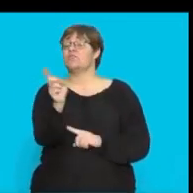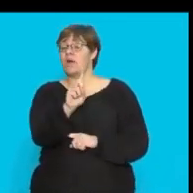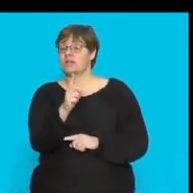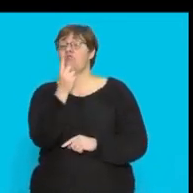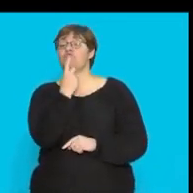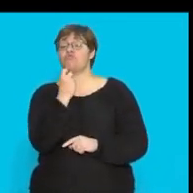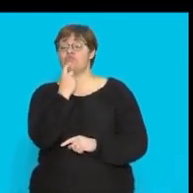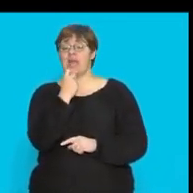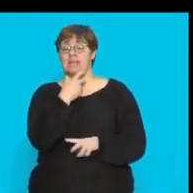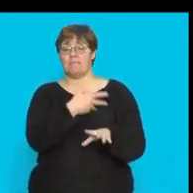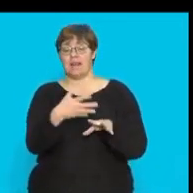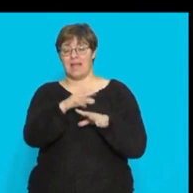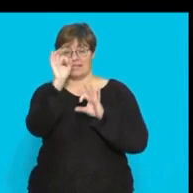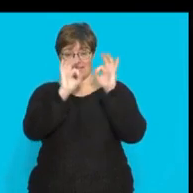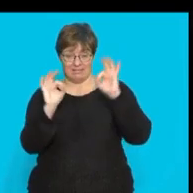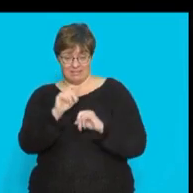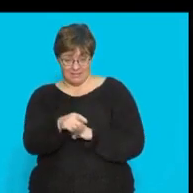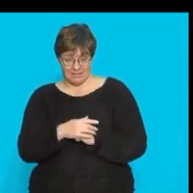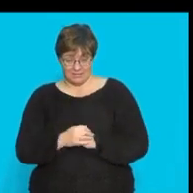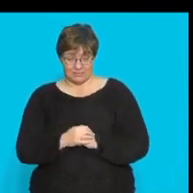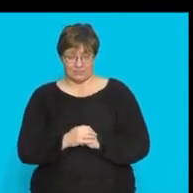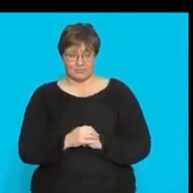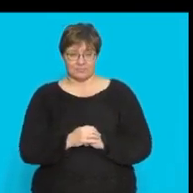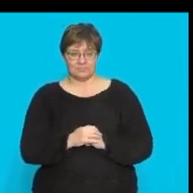specifically the red blood cells.